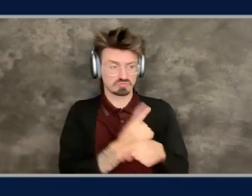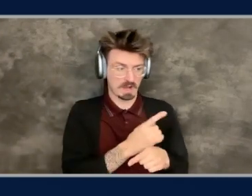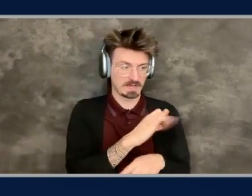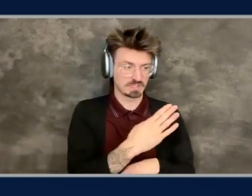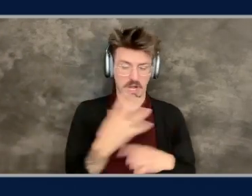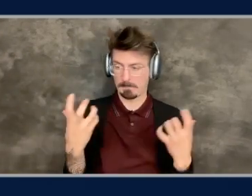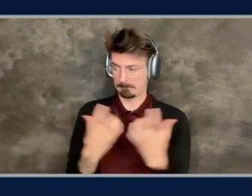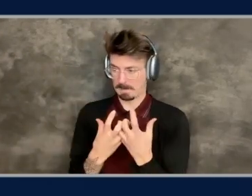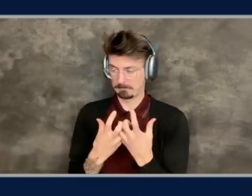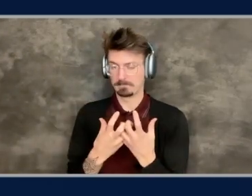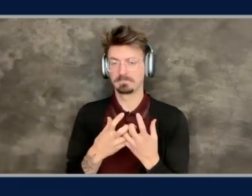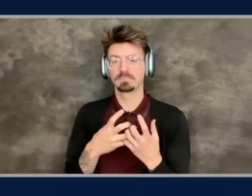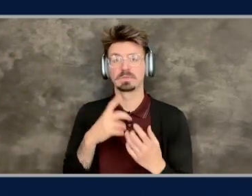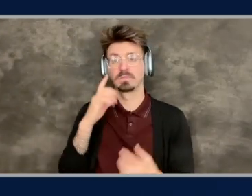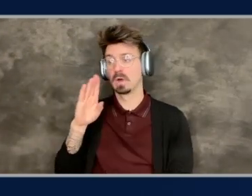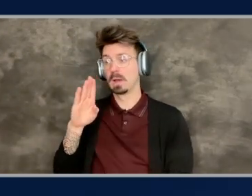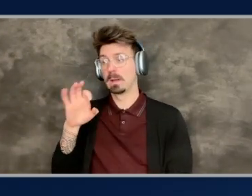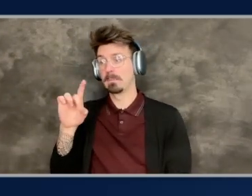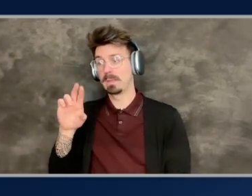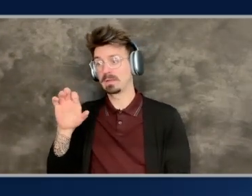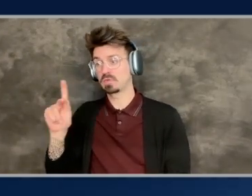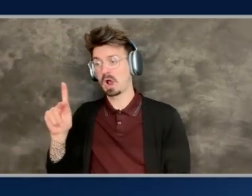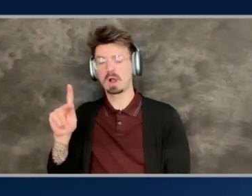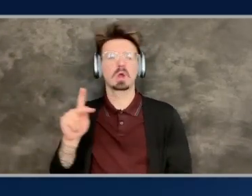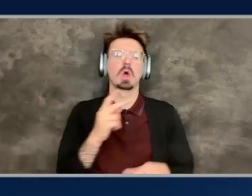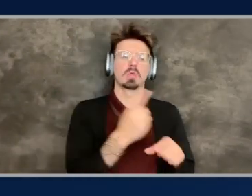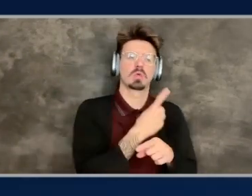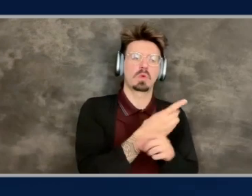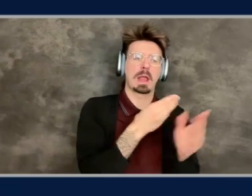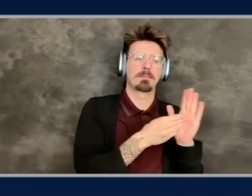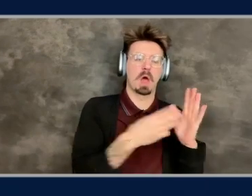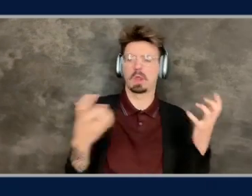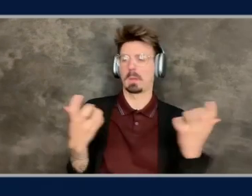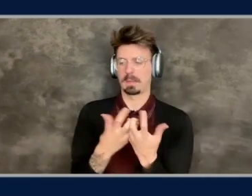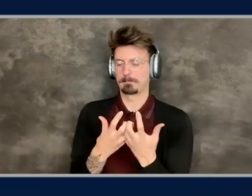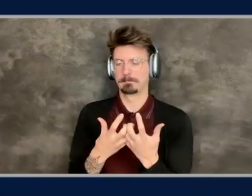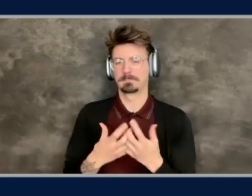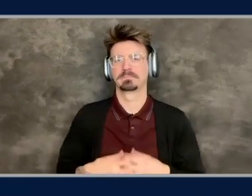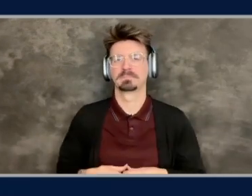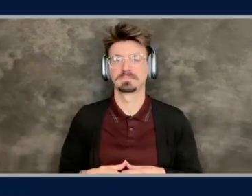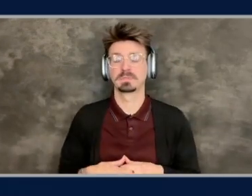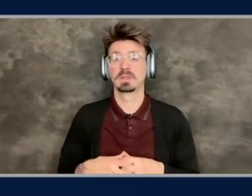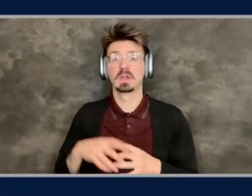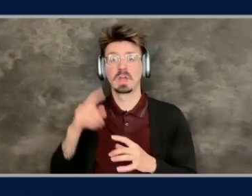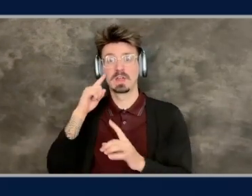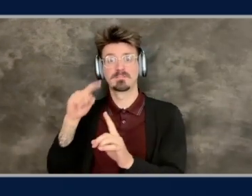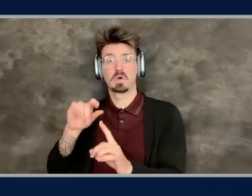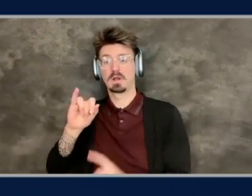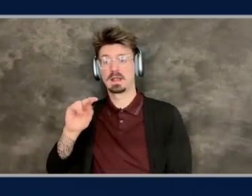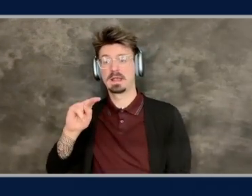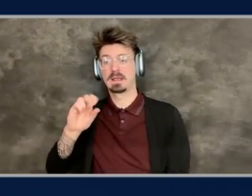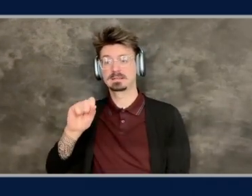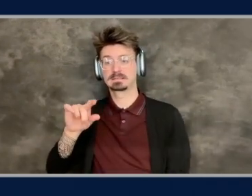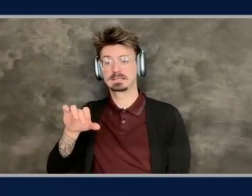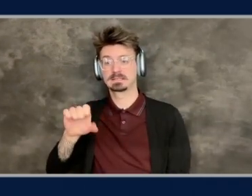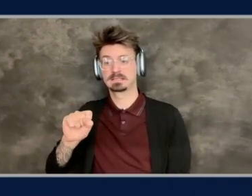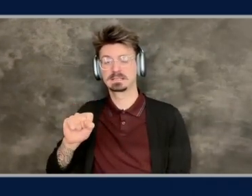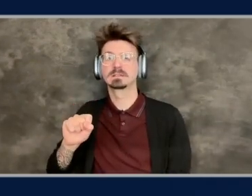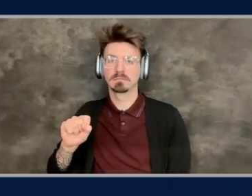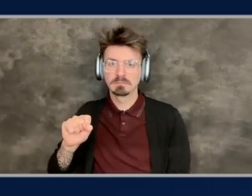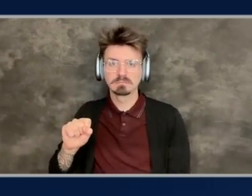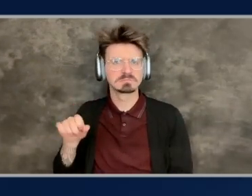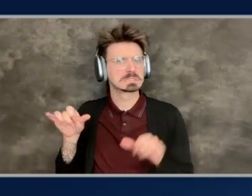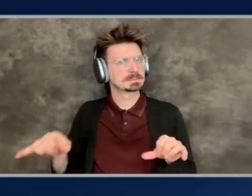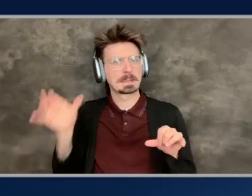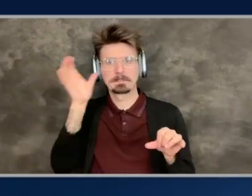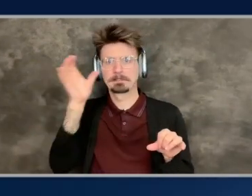Bedrock, we're saying use the right model for the right job. And for instances, it's no different. that we have a lot of different choices, and we want customers to